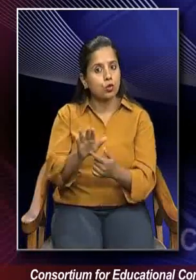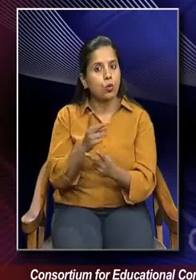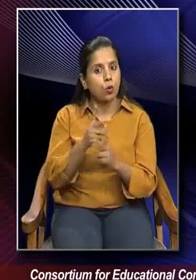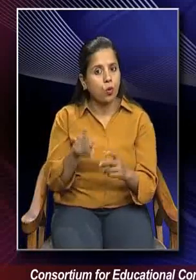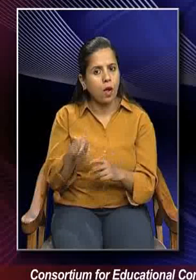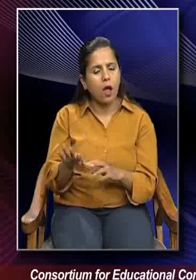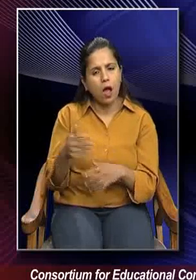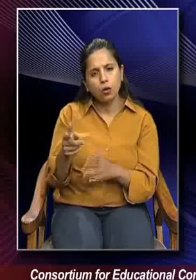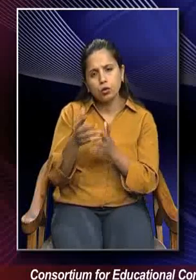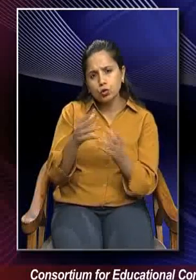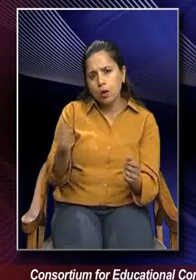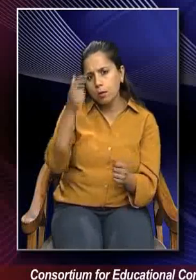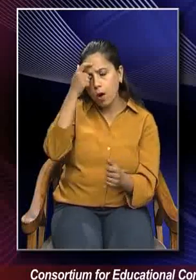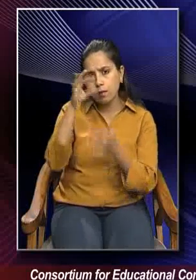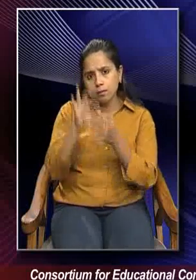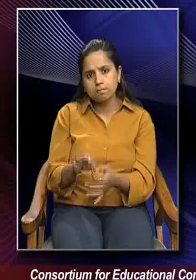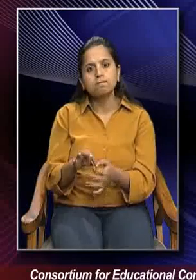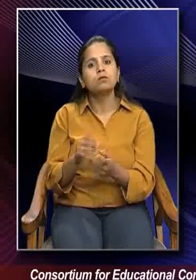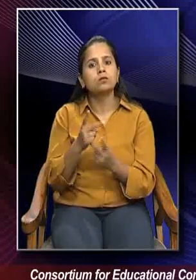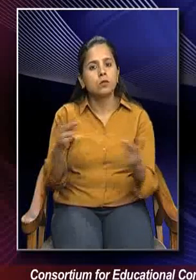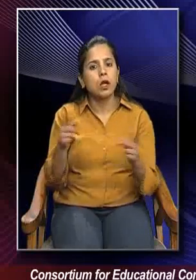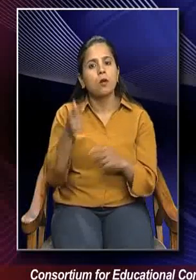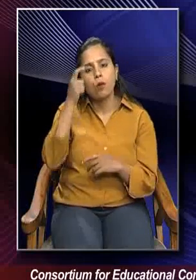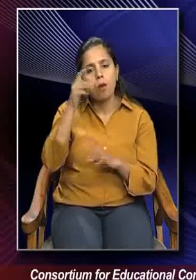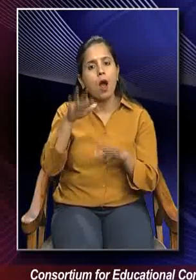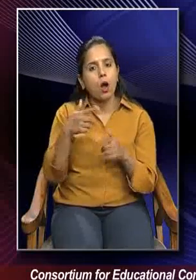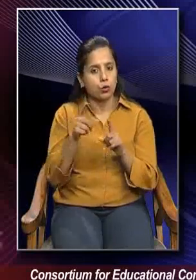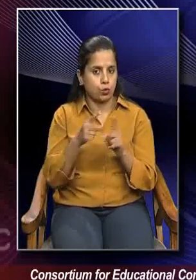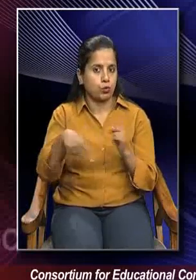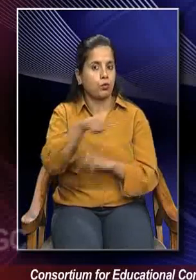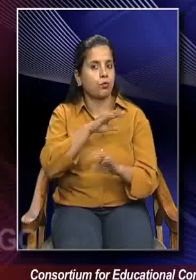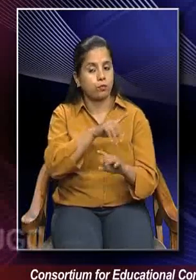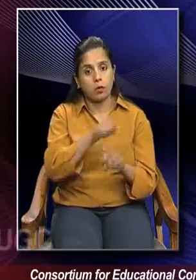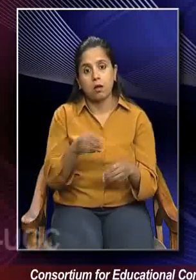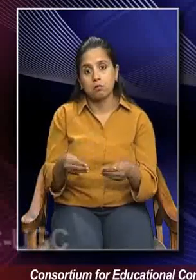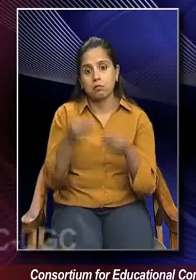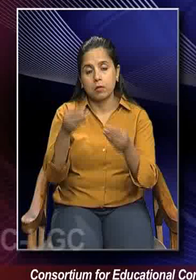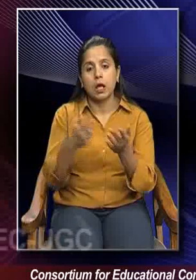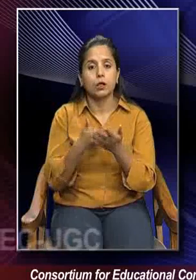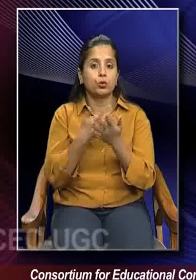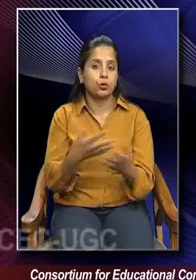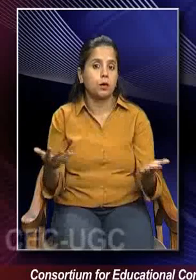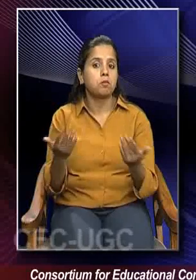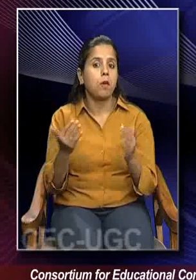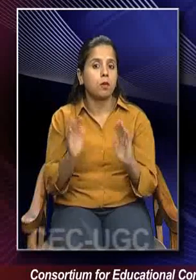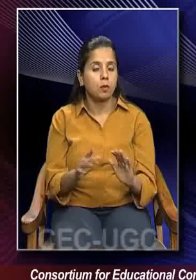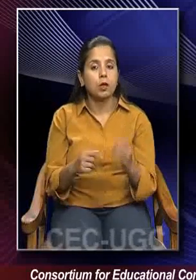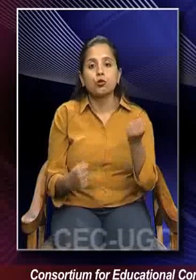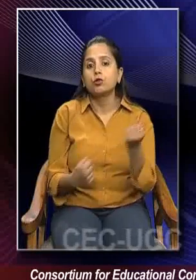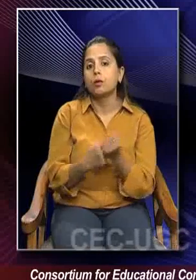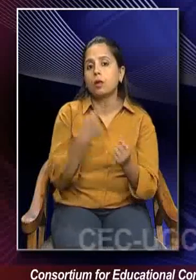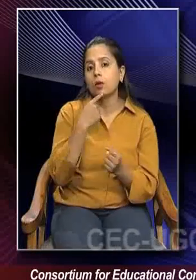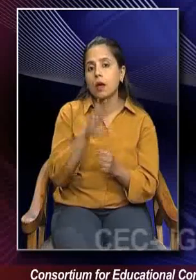the stress-related issues. They can provide the resources and support